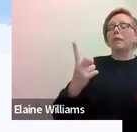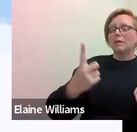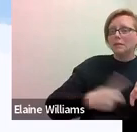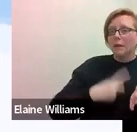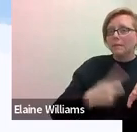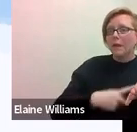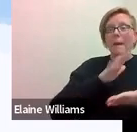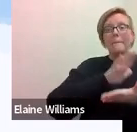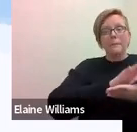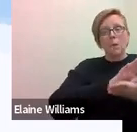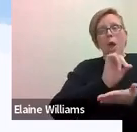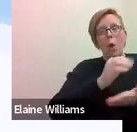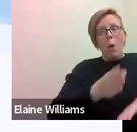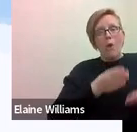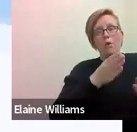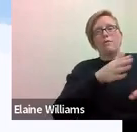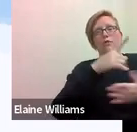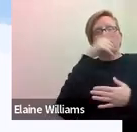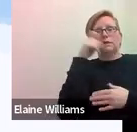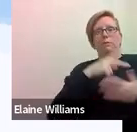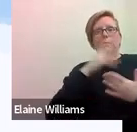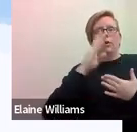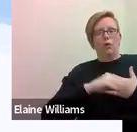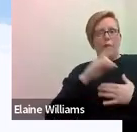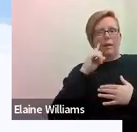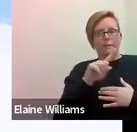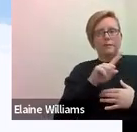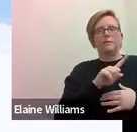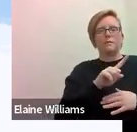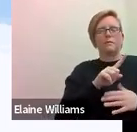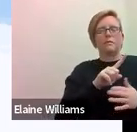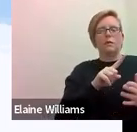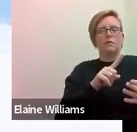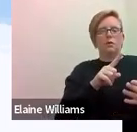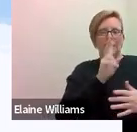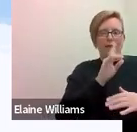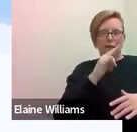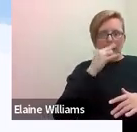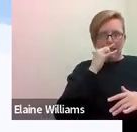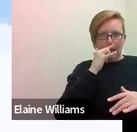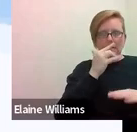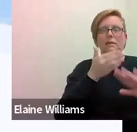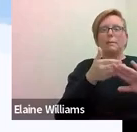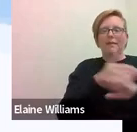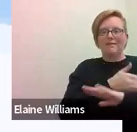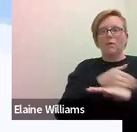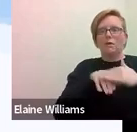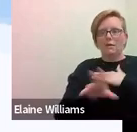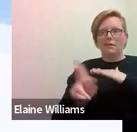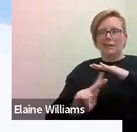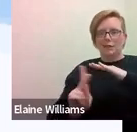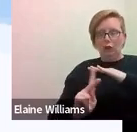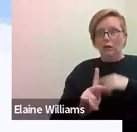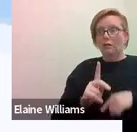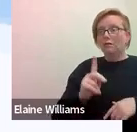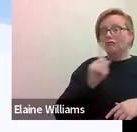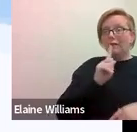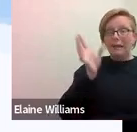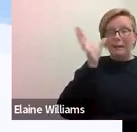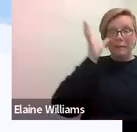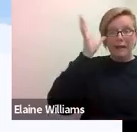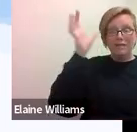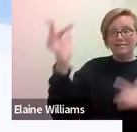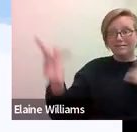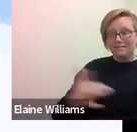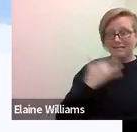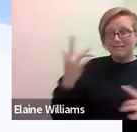summer program for children, and it has been amazing. Like, parents have been so excited to have a summer